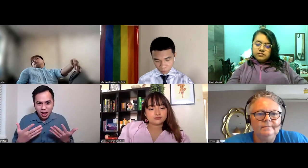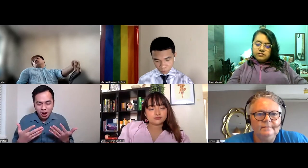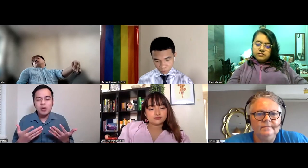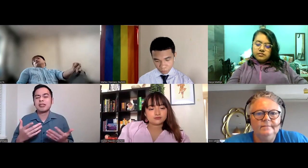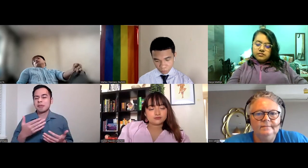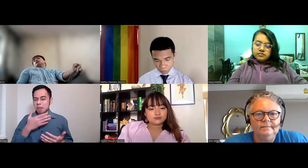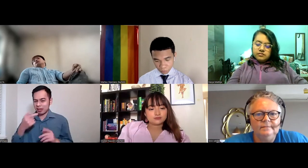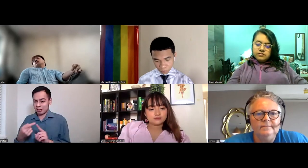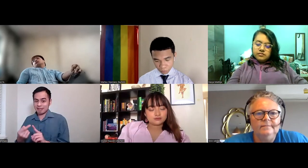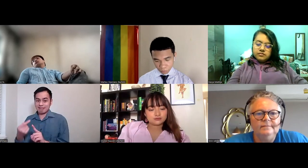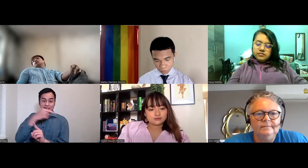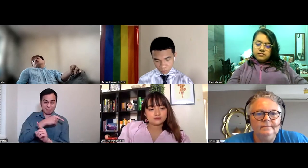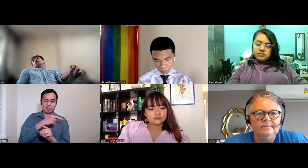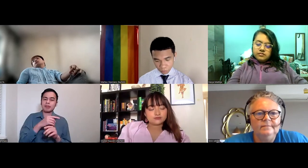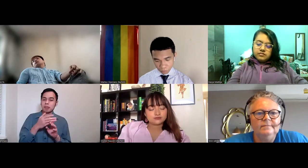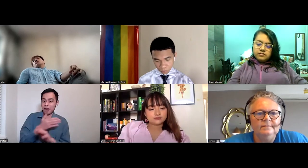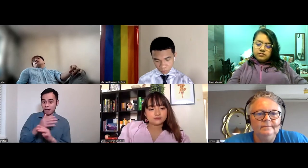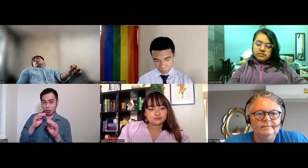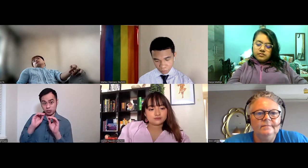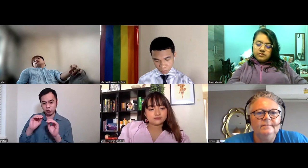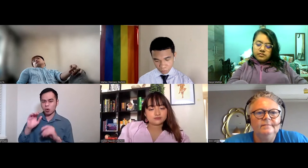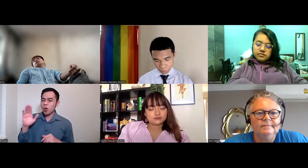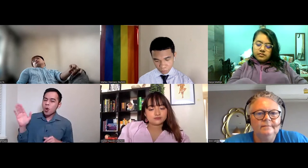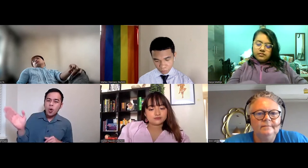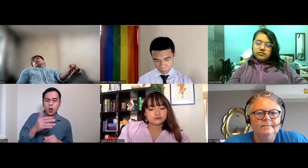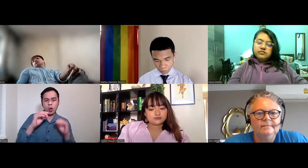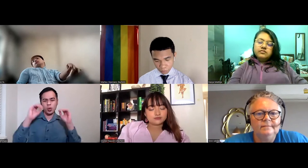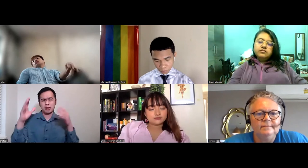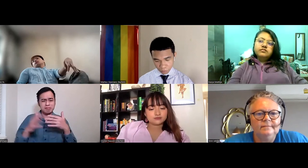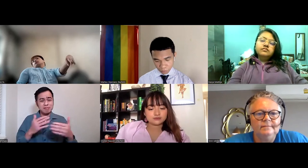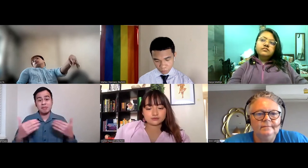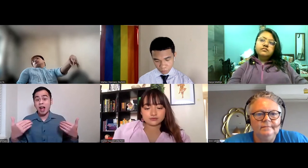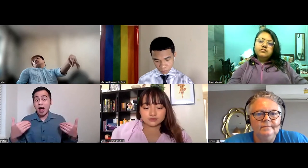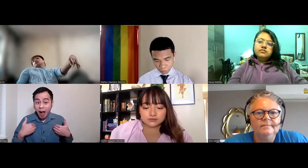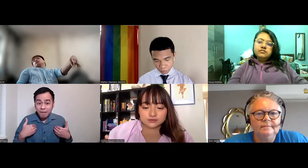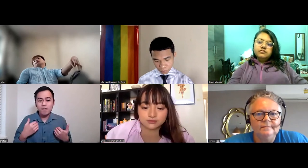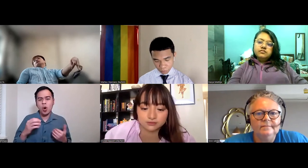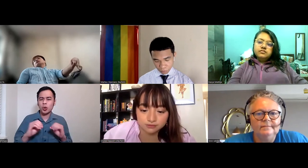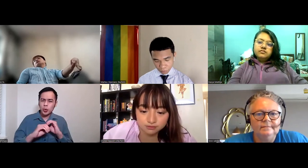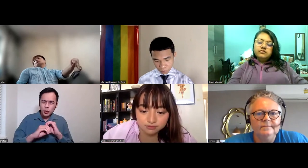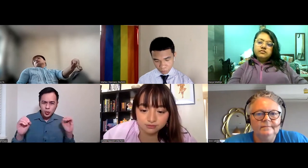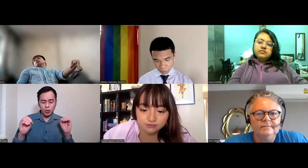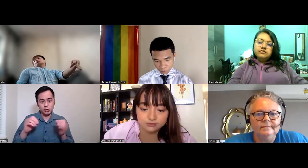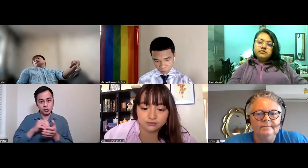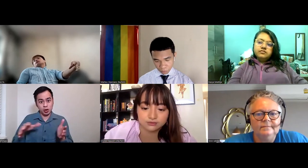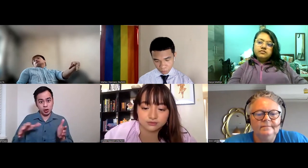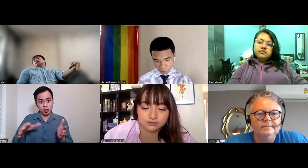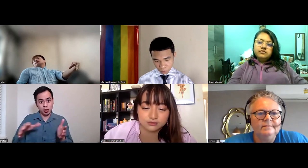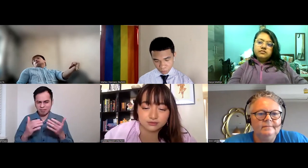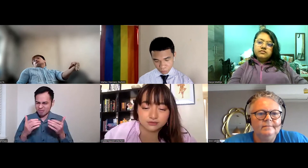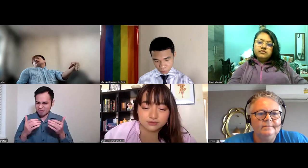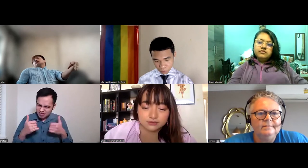who are disabled or with autistic, etc. So how these teachers, for example, with the training that they